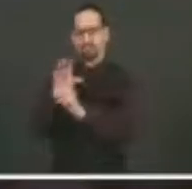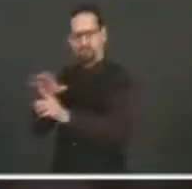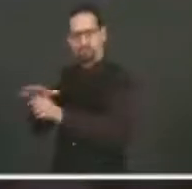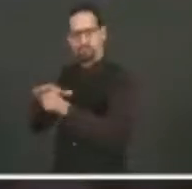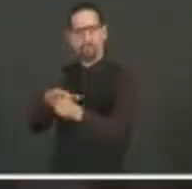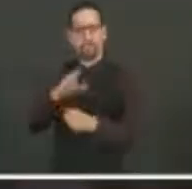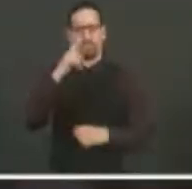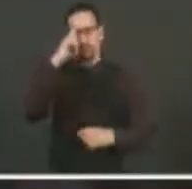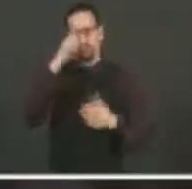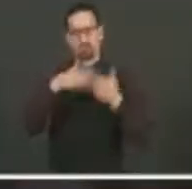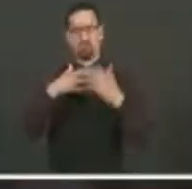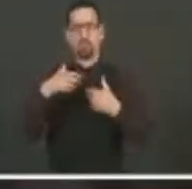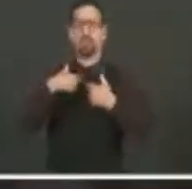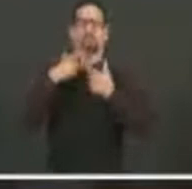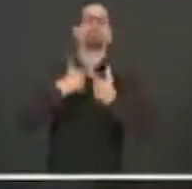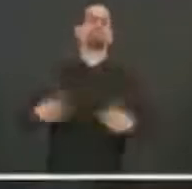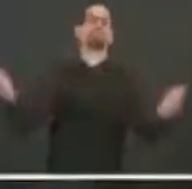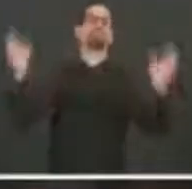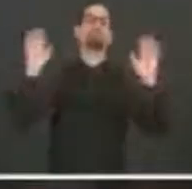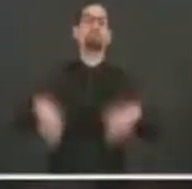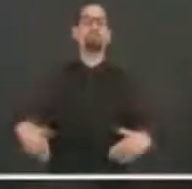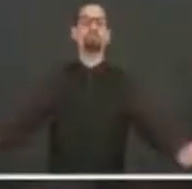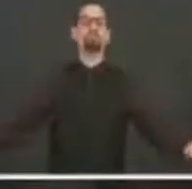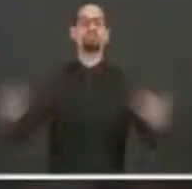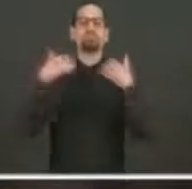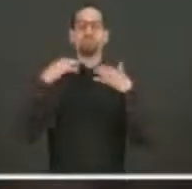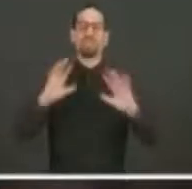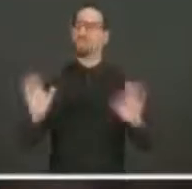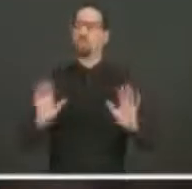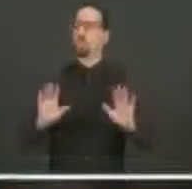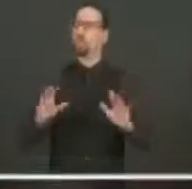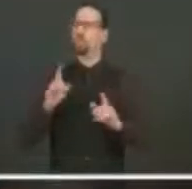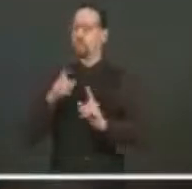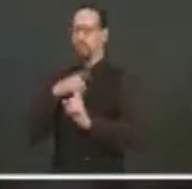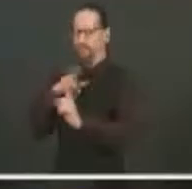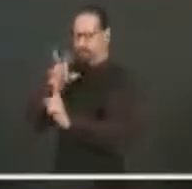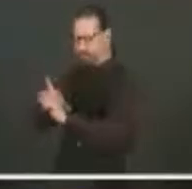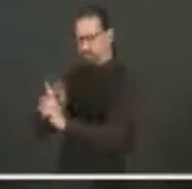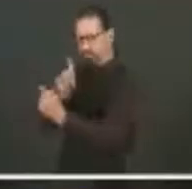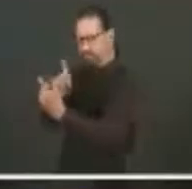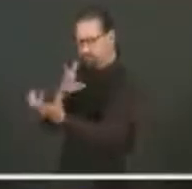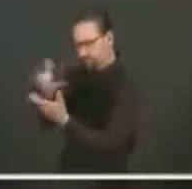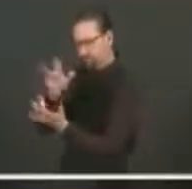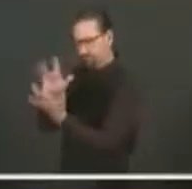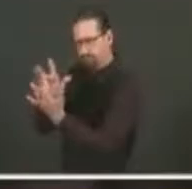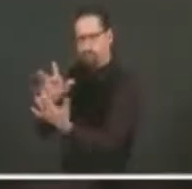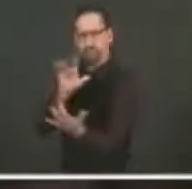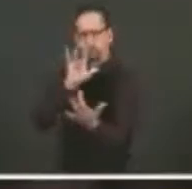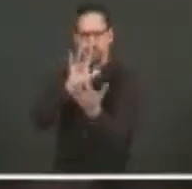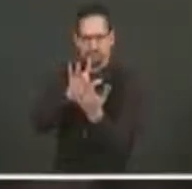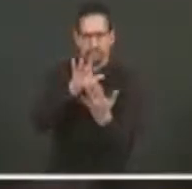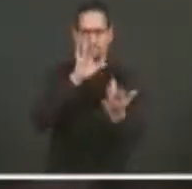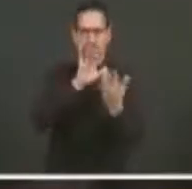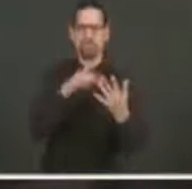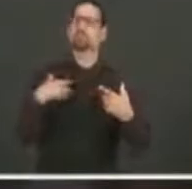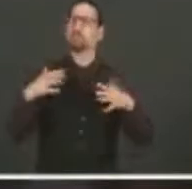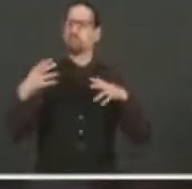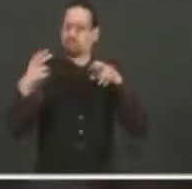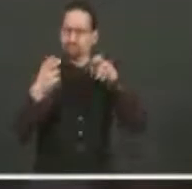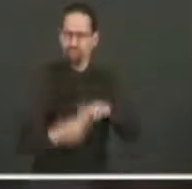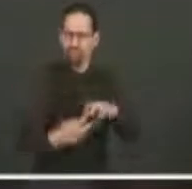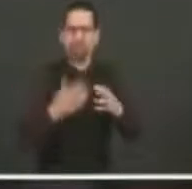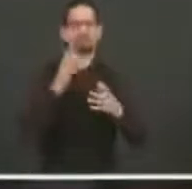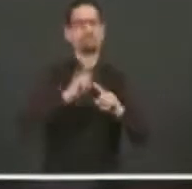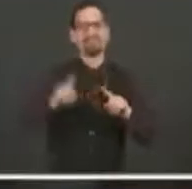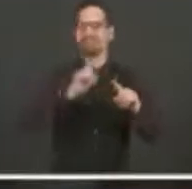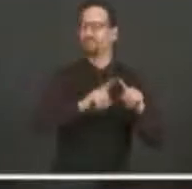working regionally, we're working individually. We've already met with the superintendents individually so that we can have information. We are partners in this